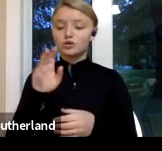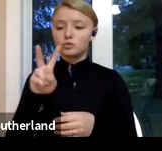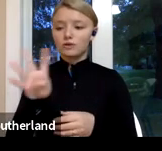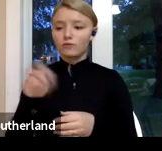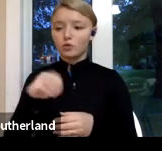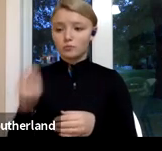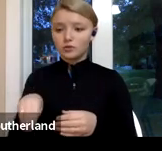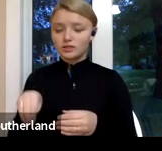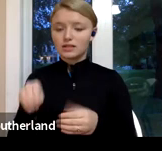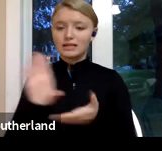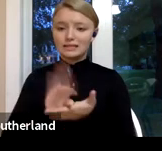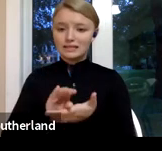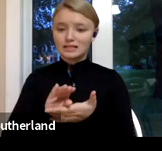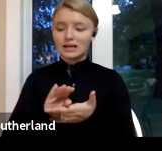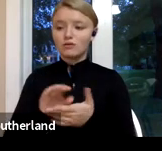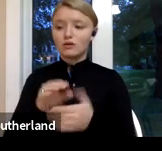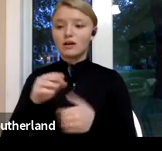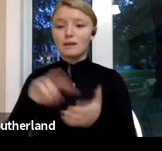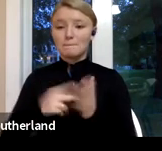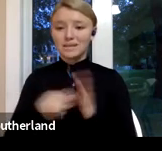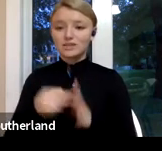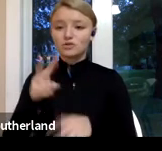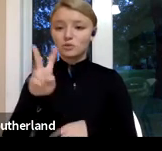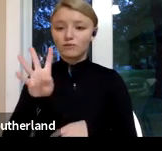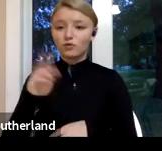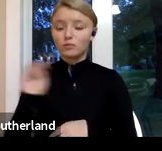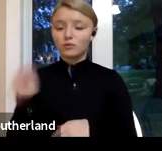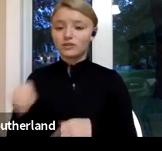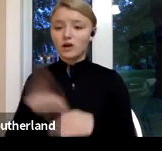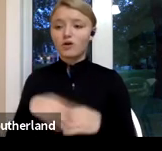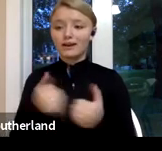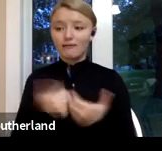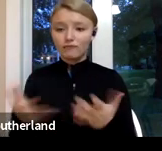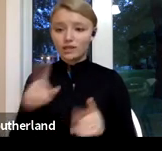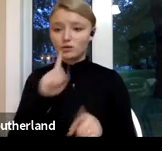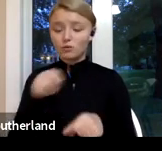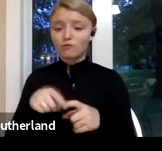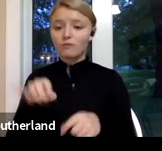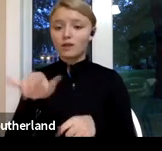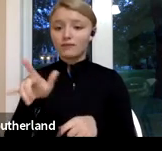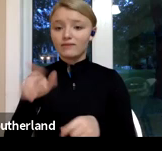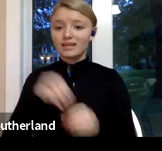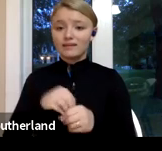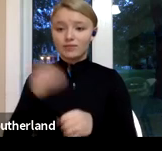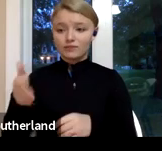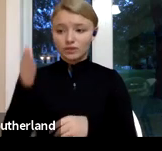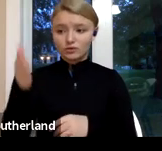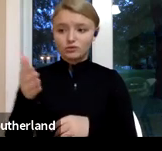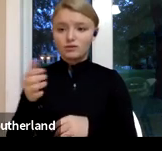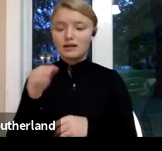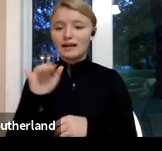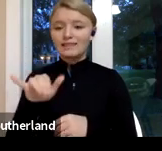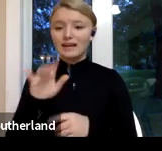means that you get 24% off of everything you order from Young Living in the future. And that's just by starting with the